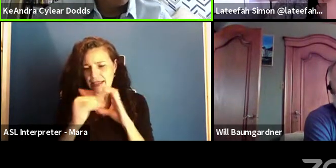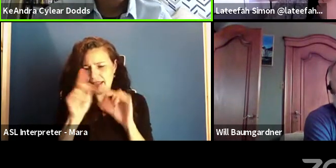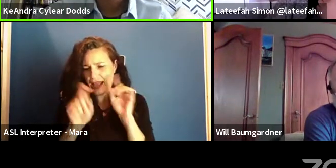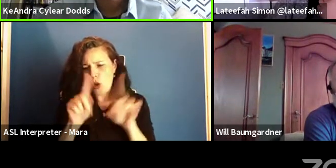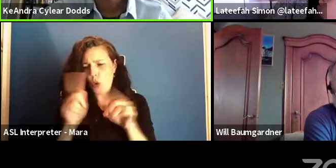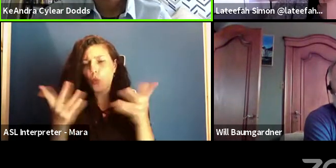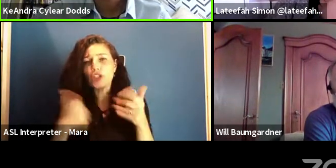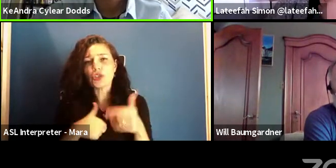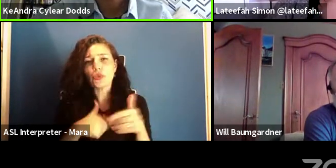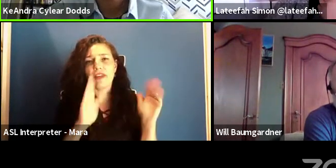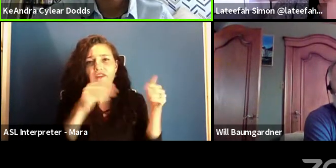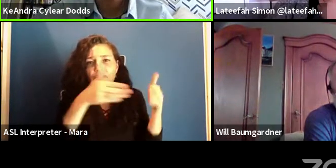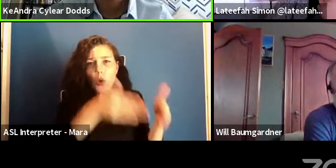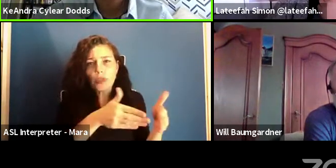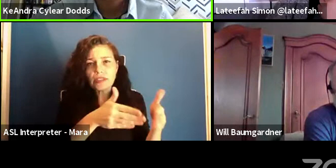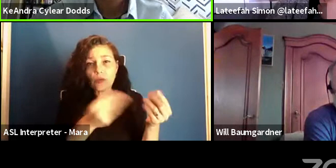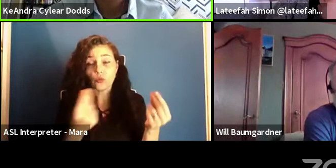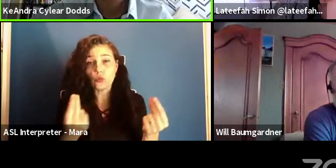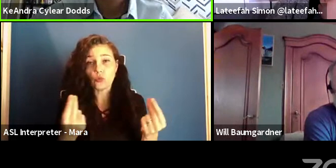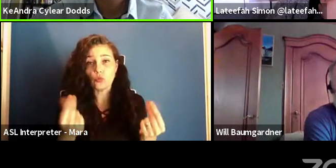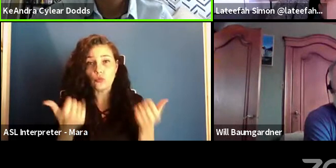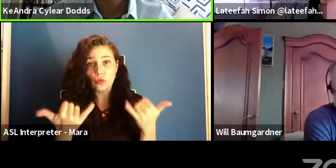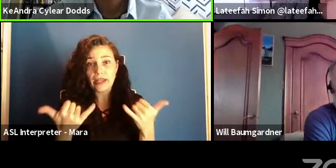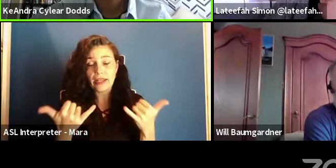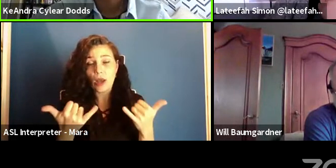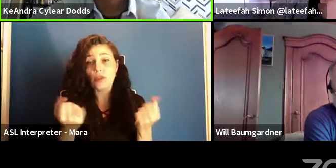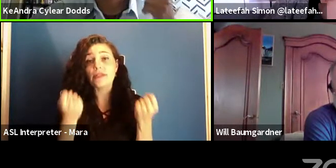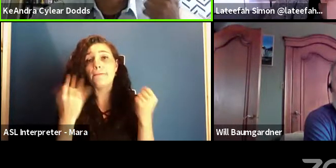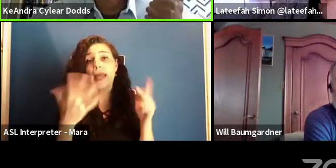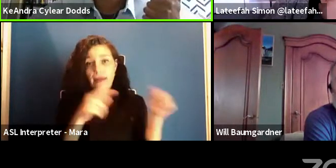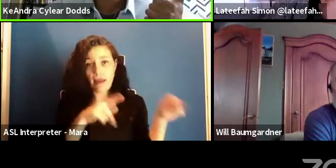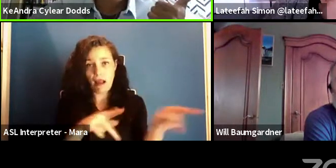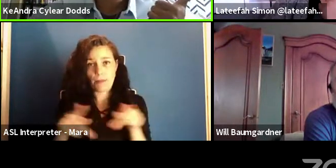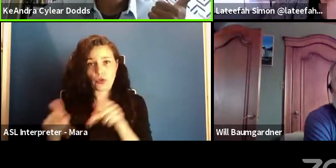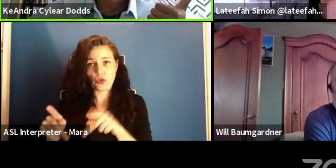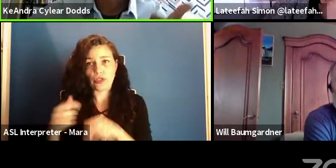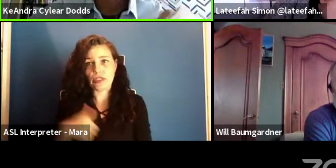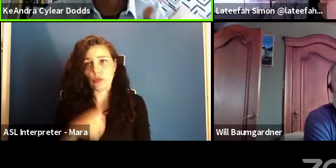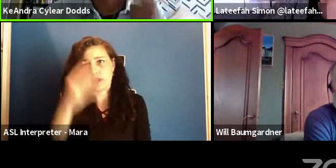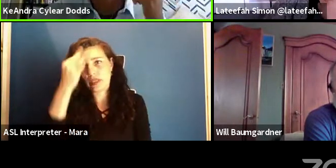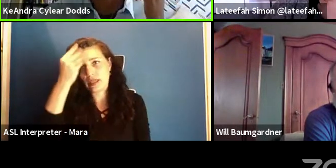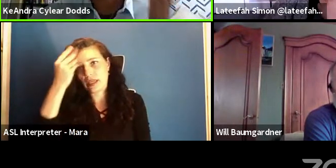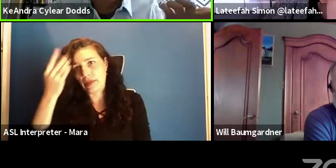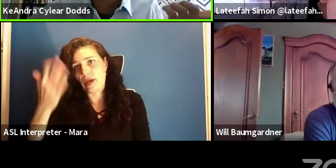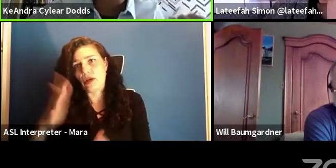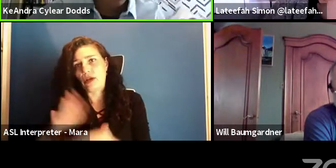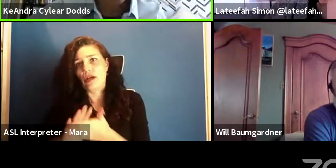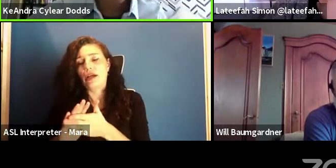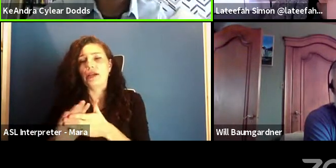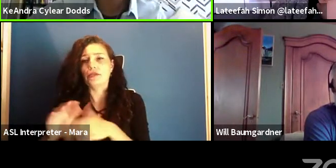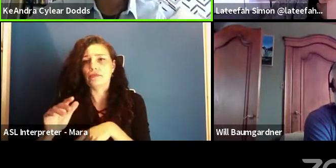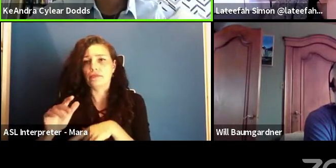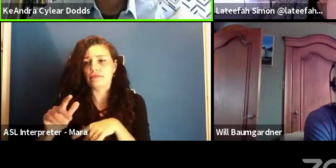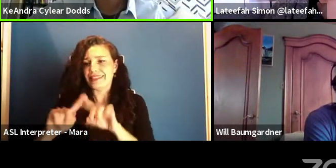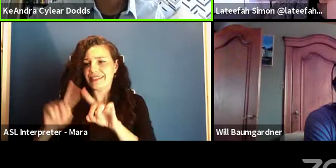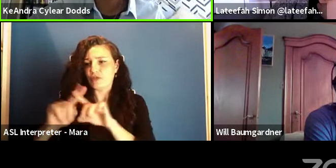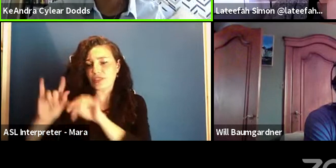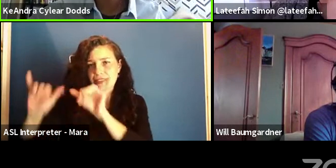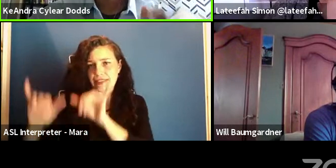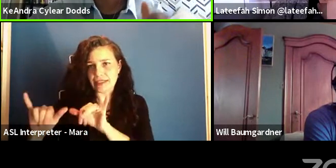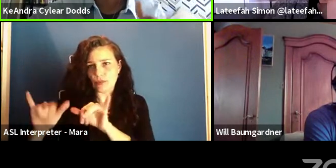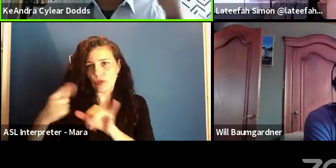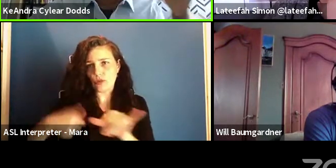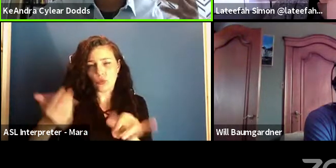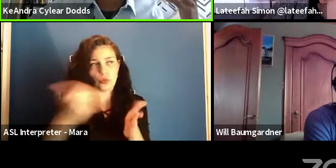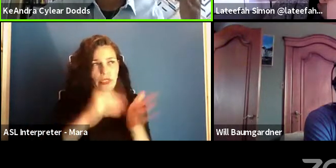immediate. There's a lot of opportunities because we're doing things like considering a fairless transit system. We're reimagining public